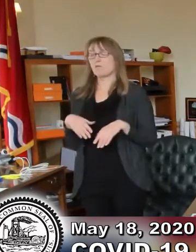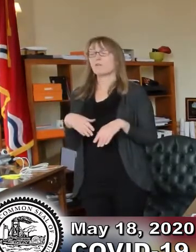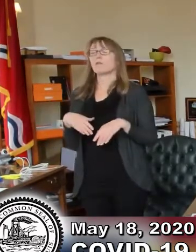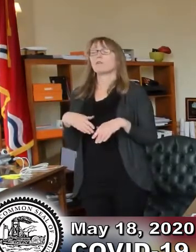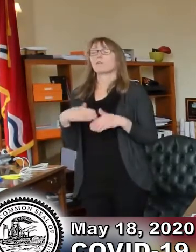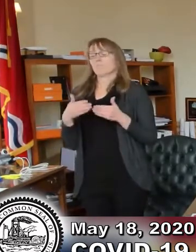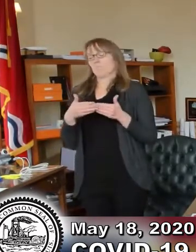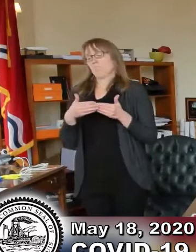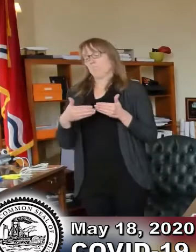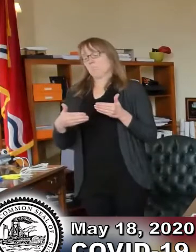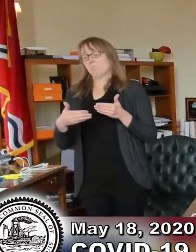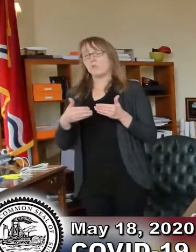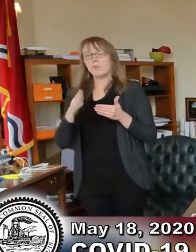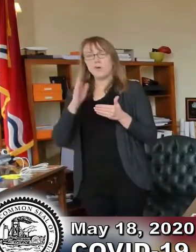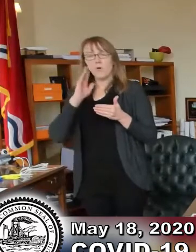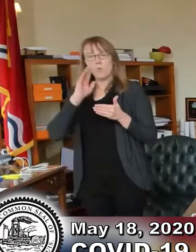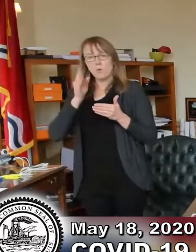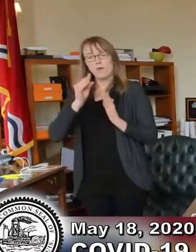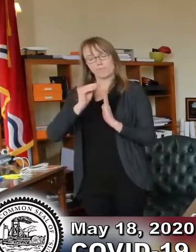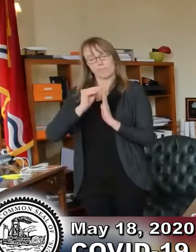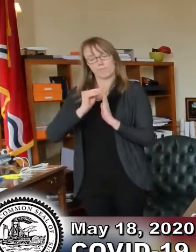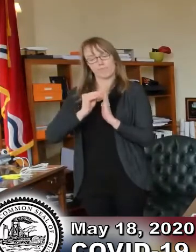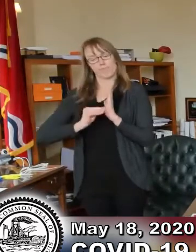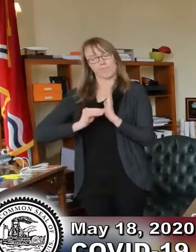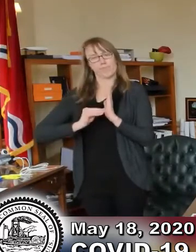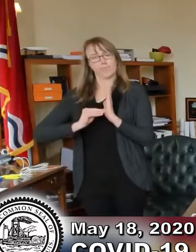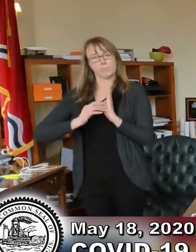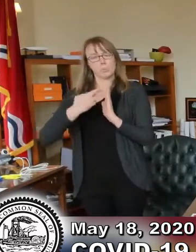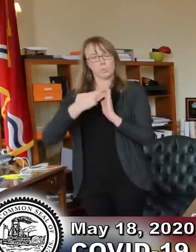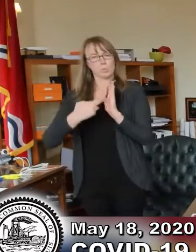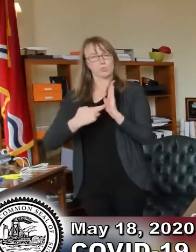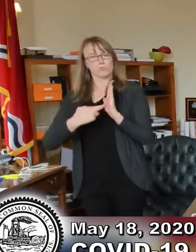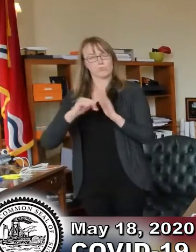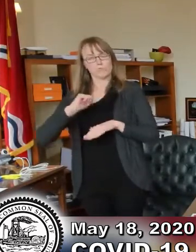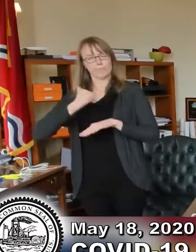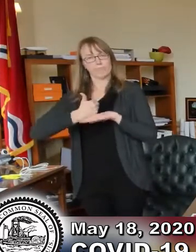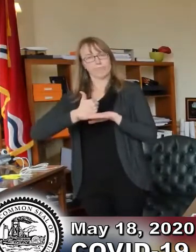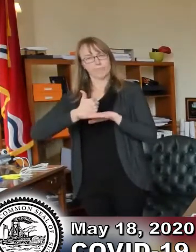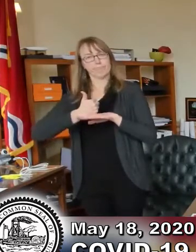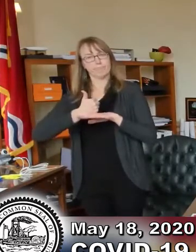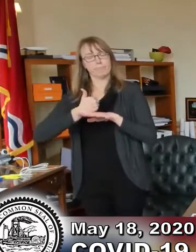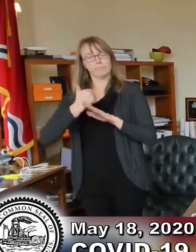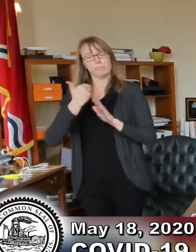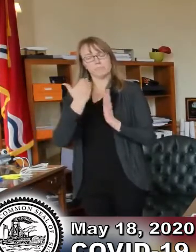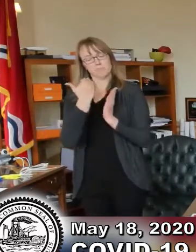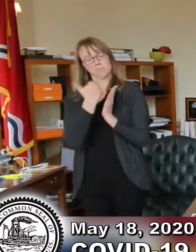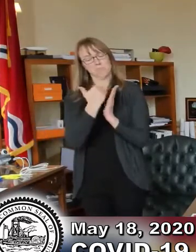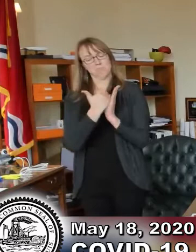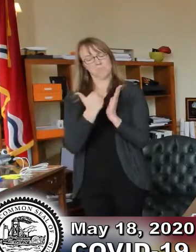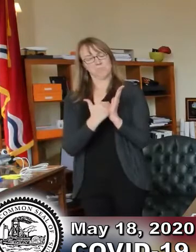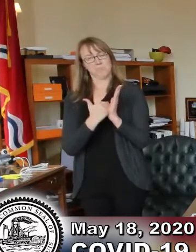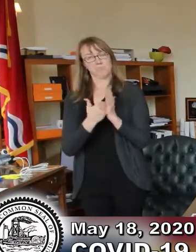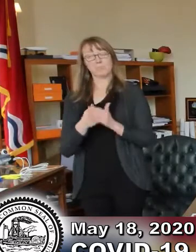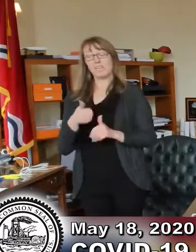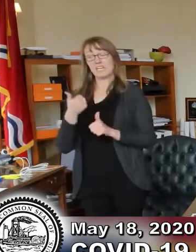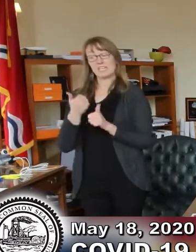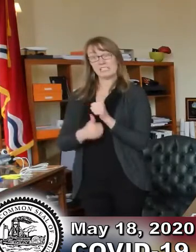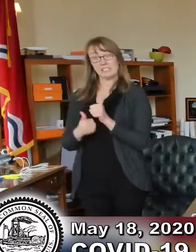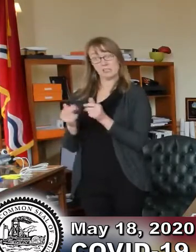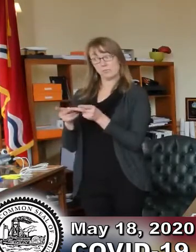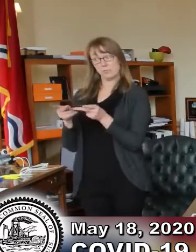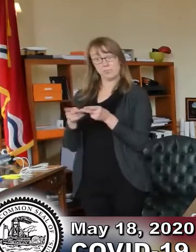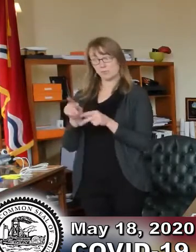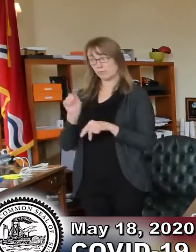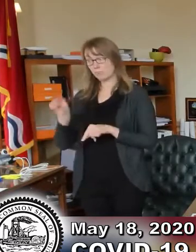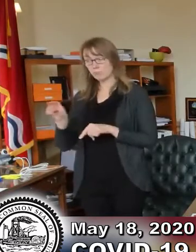But then each institution or event space has to submit their specific plan to the health department. The